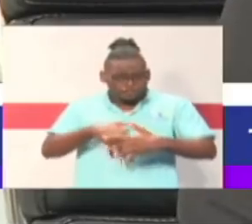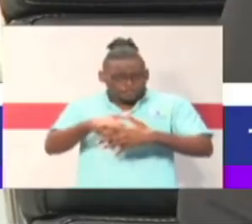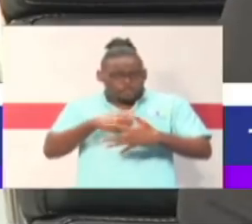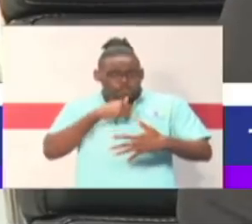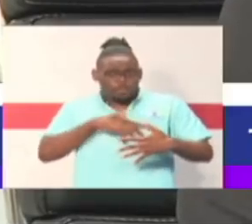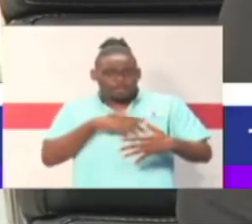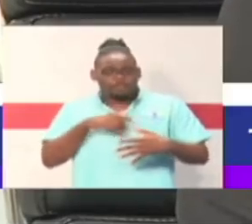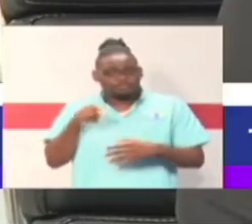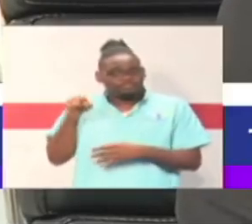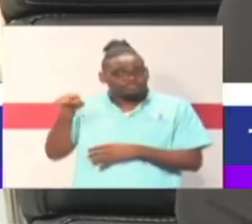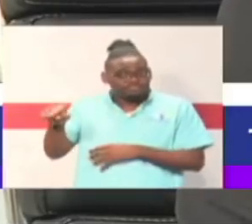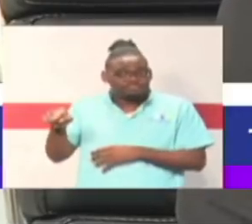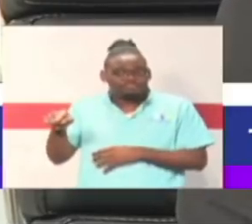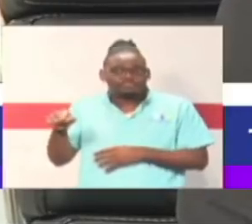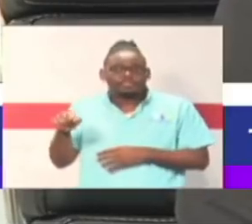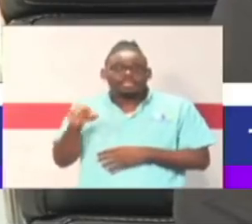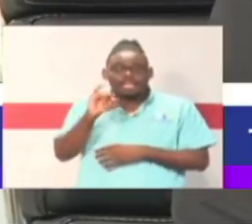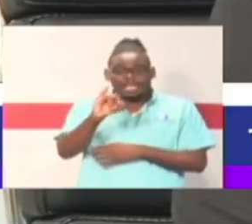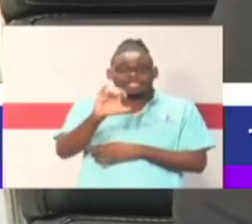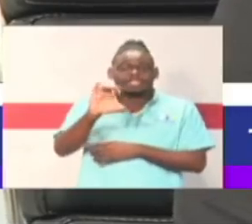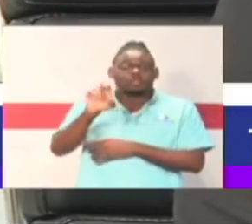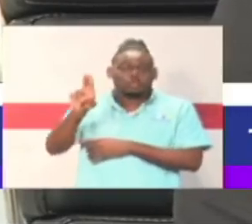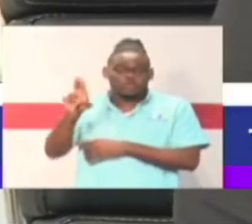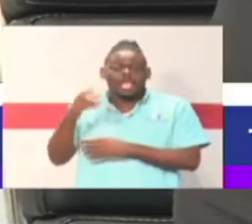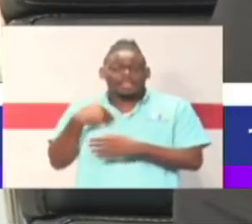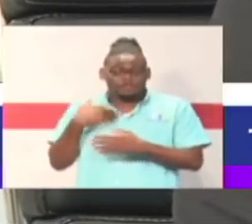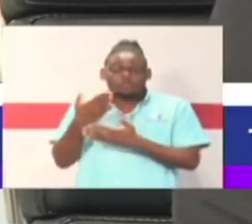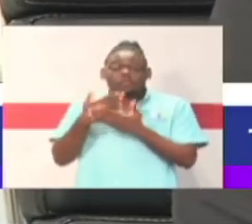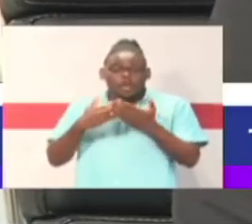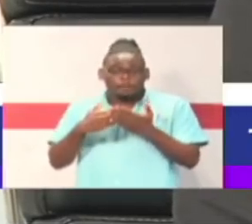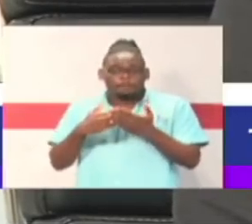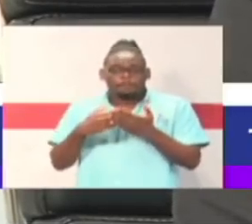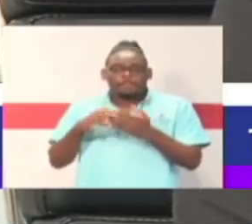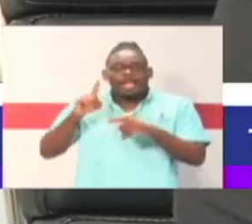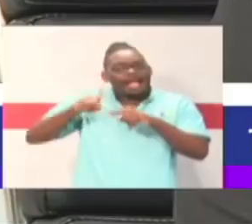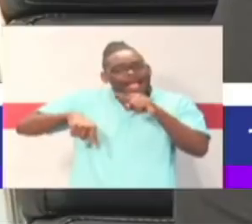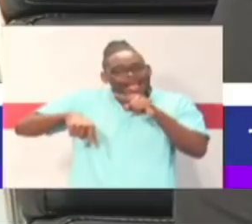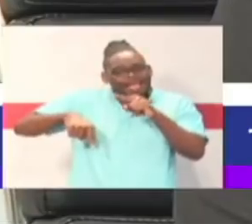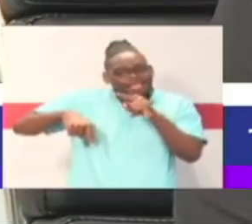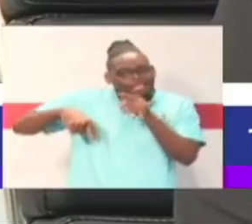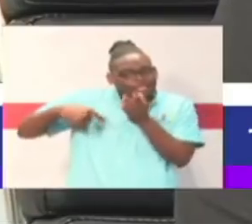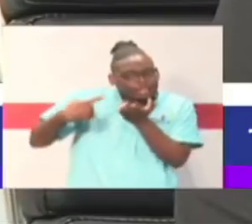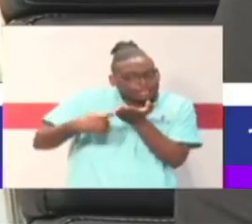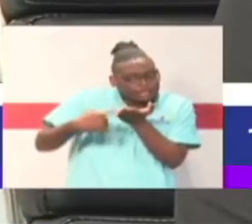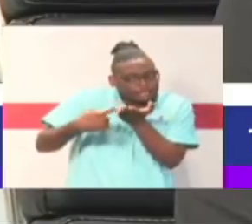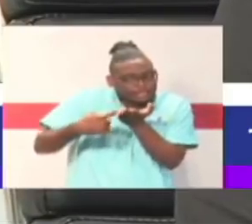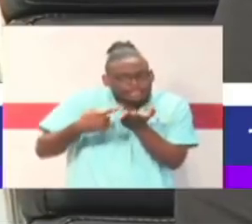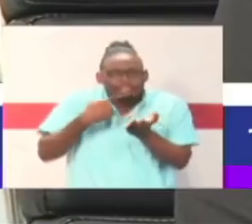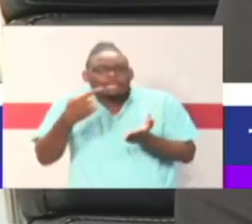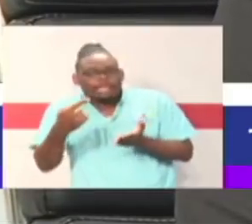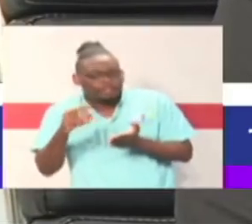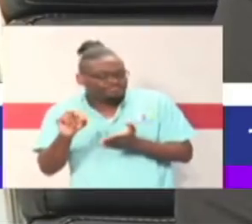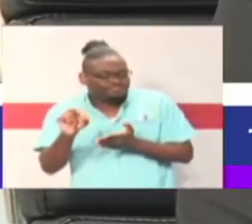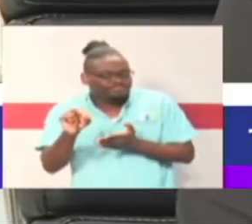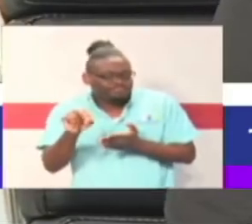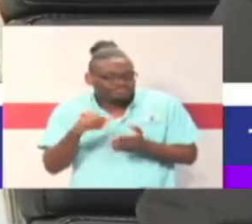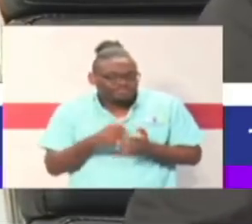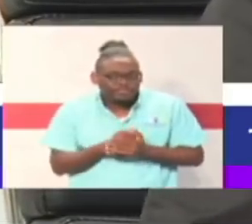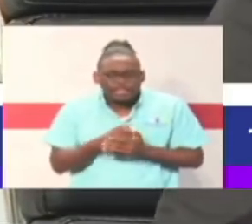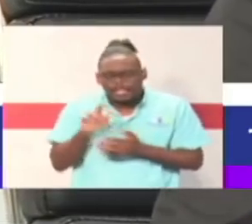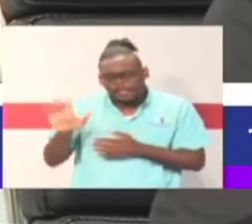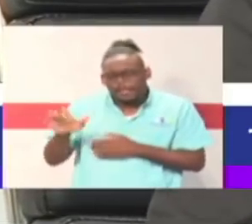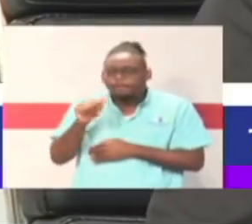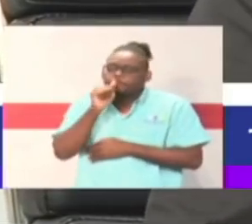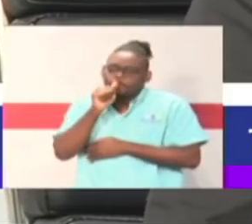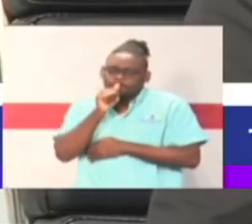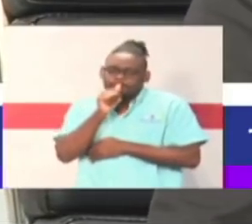than that. I have some updated figures. Mr. Lawrence Sujisingh from the unit that collects the data gave me some additional